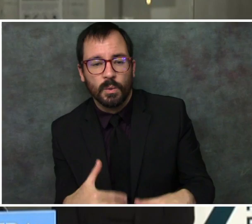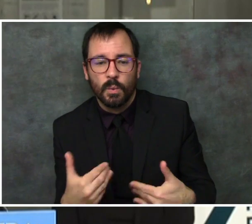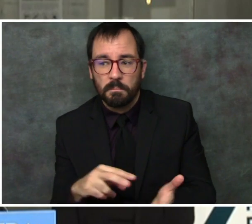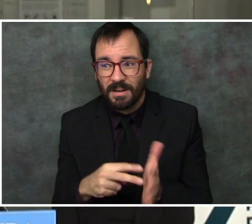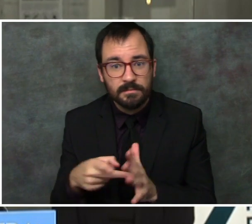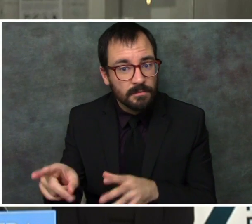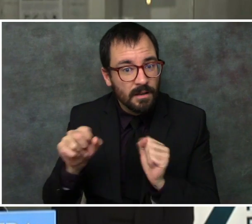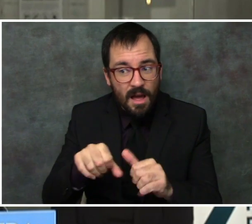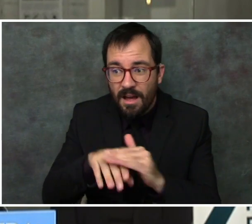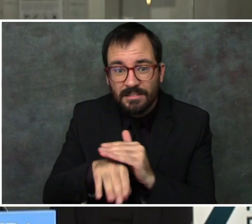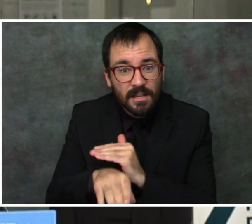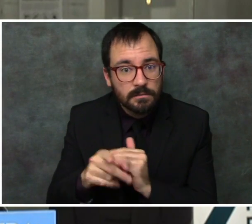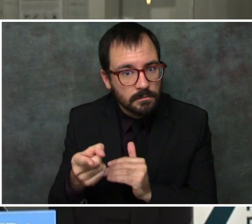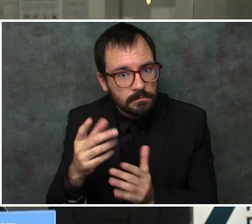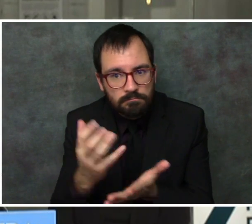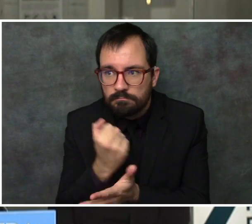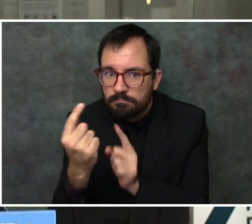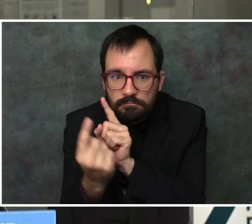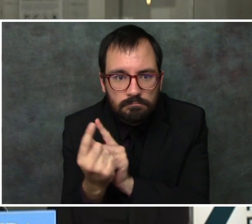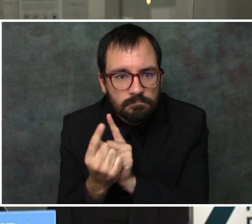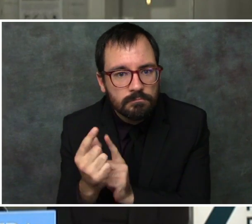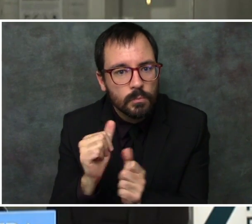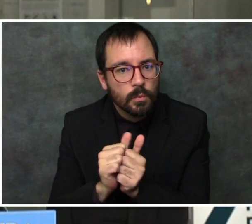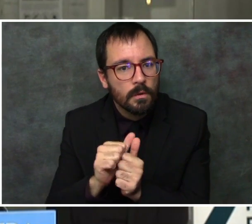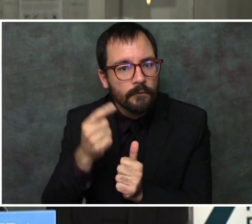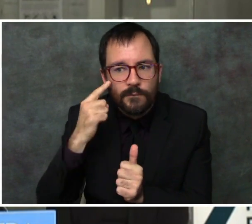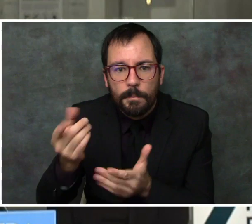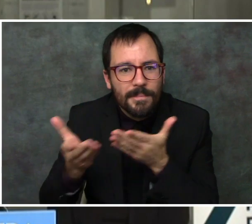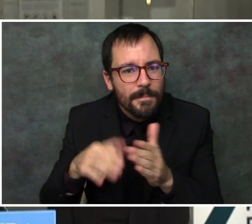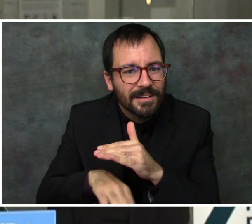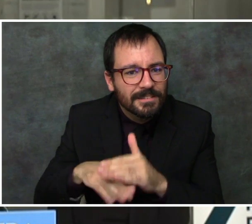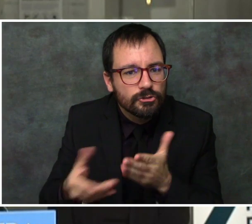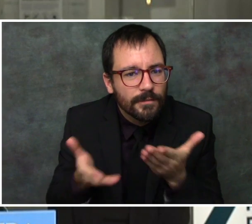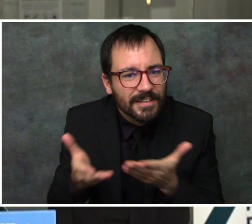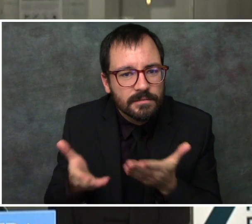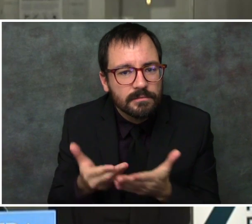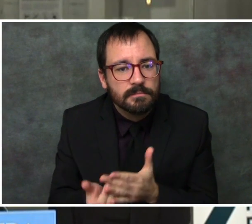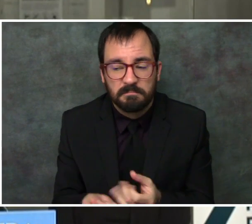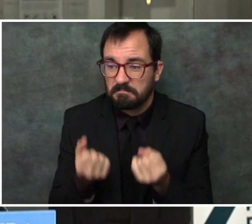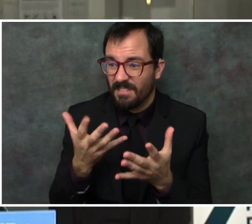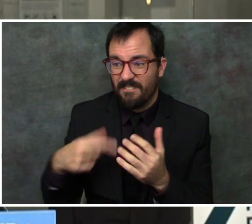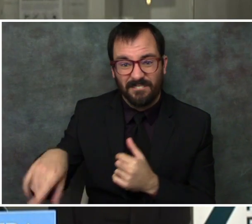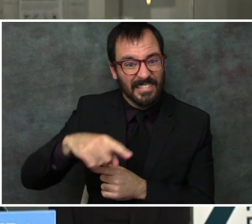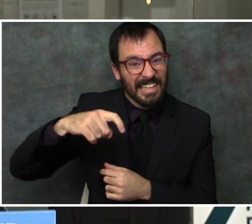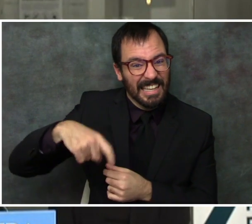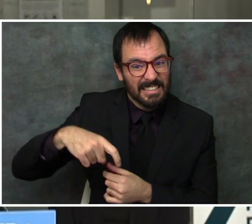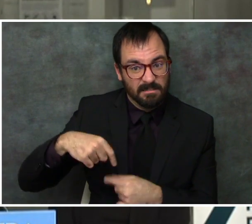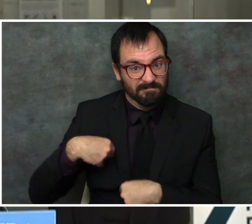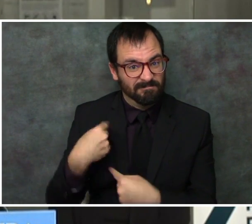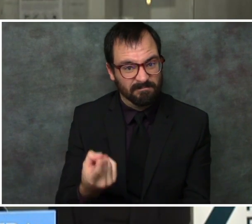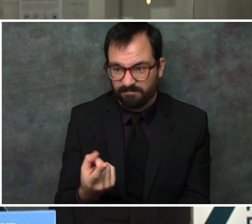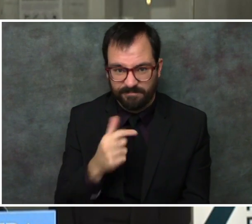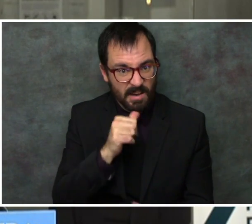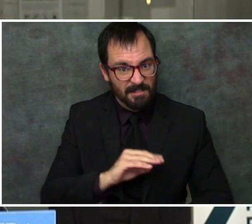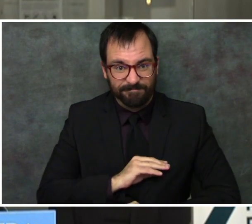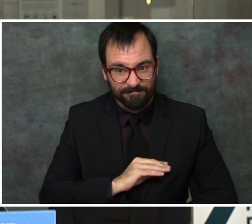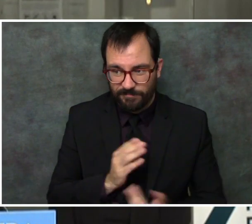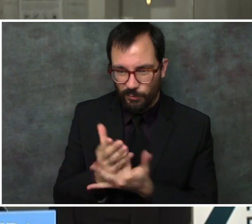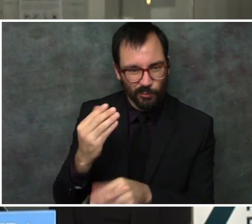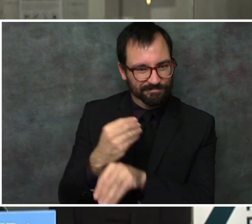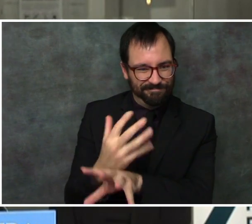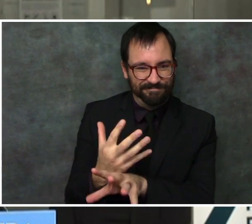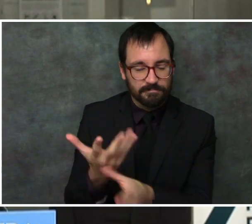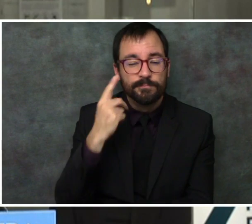many of those needs are not met through remote instruction like speech therapy or visual aid support, some of which Roxanne had